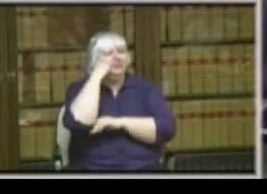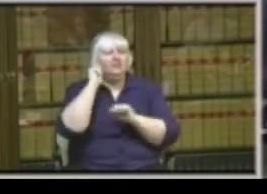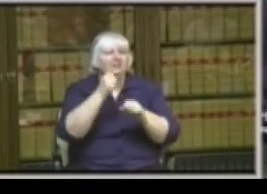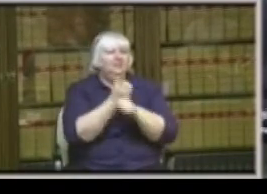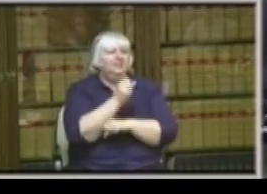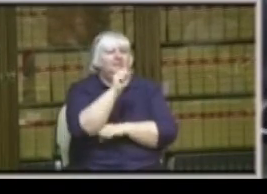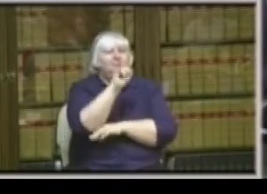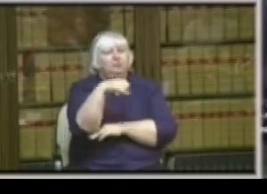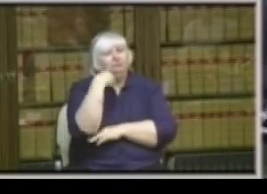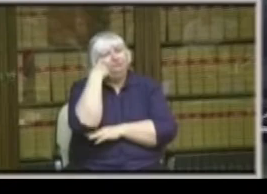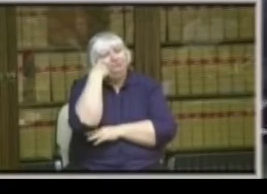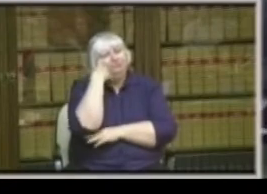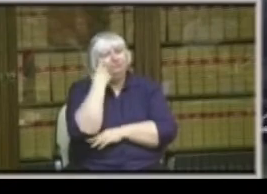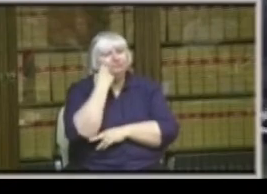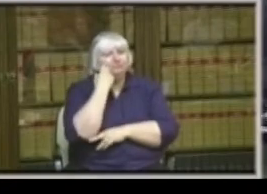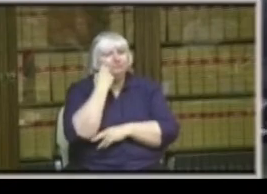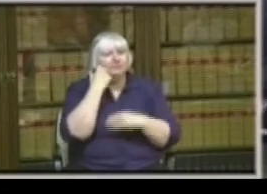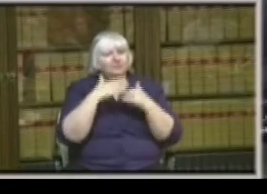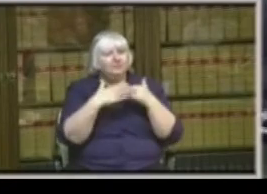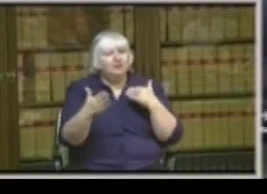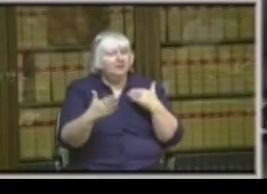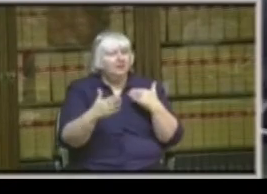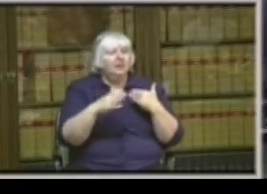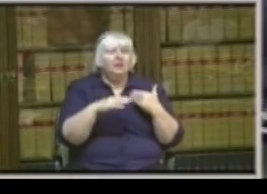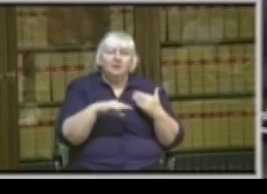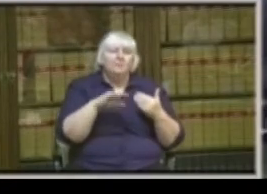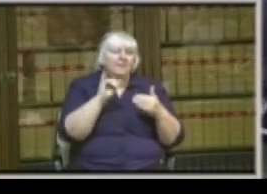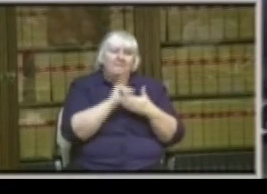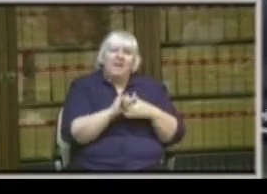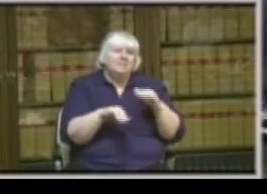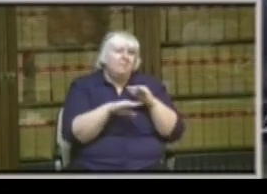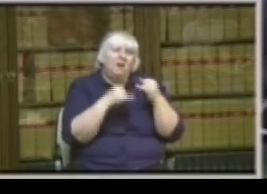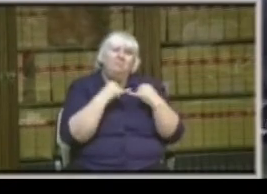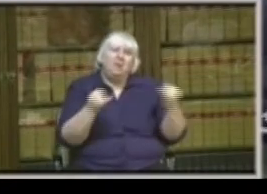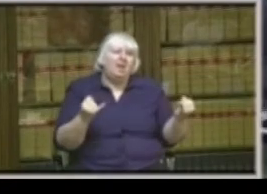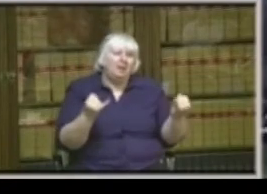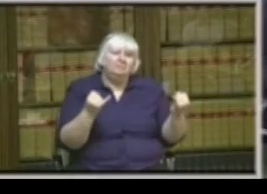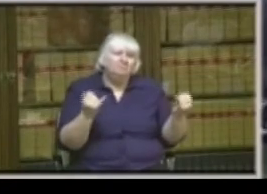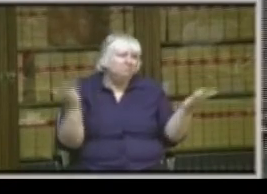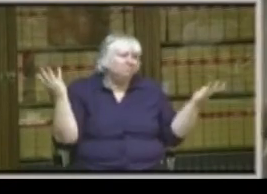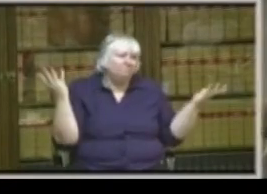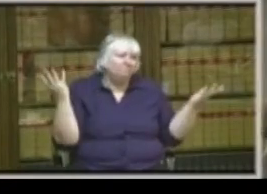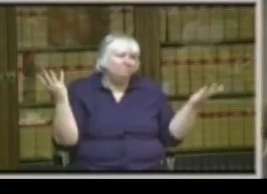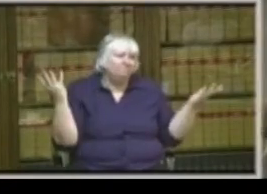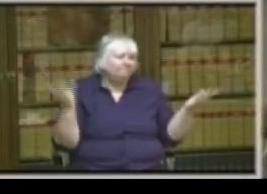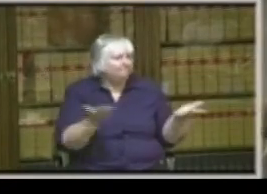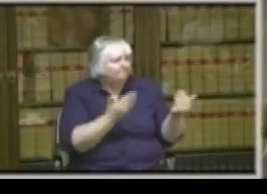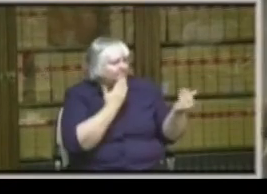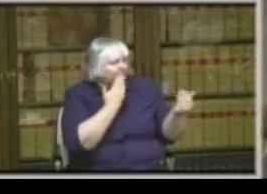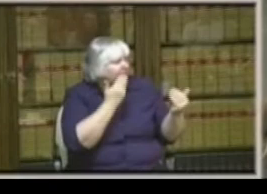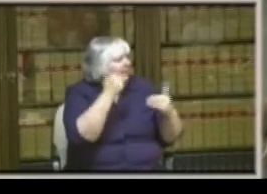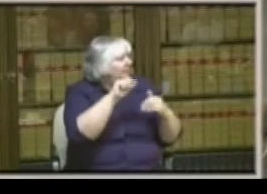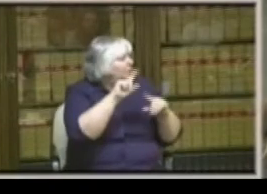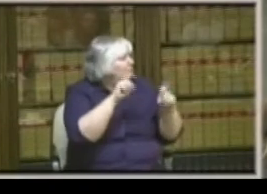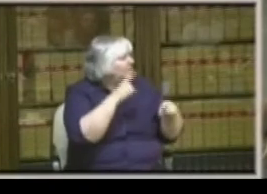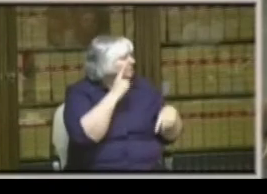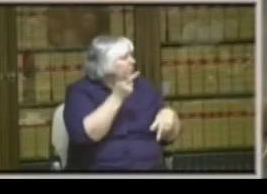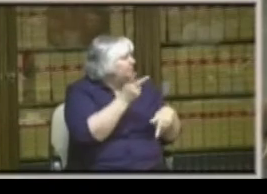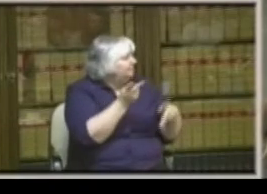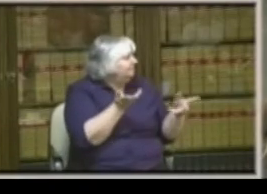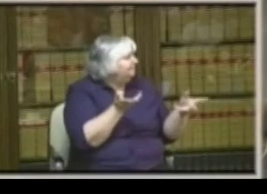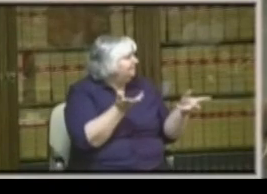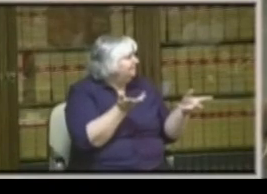know, bottom line, a pocketbook thing as well. Thank you both very much. Are there questions for either of